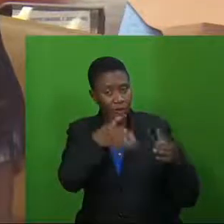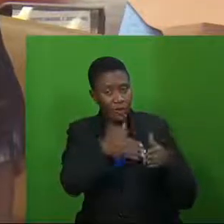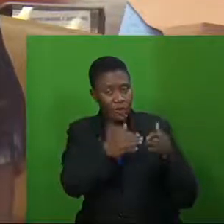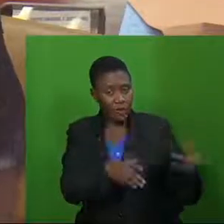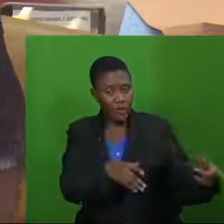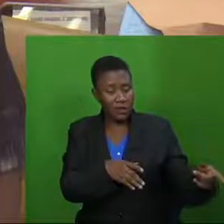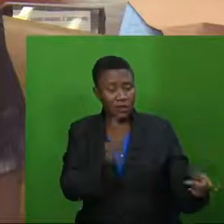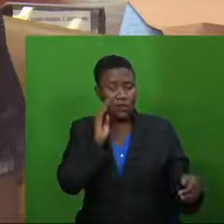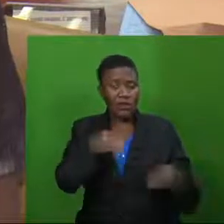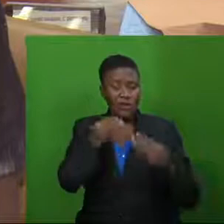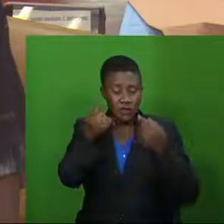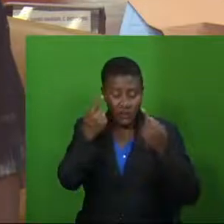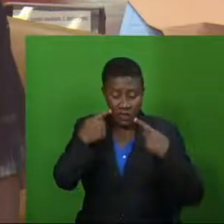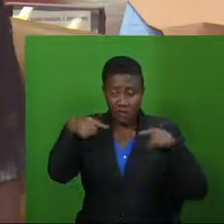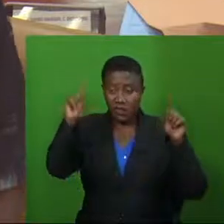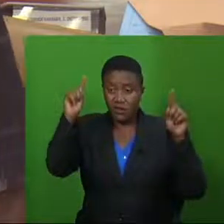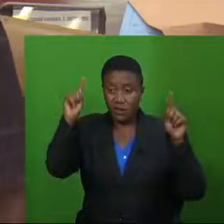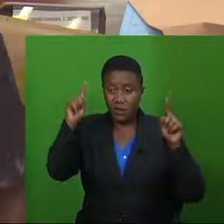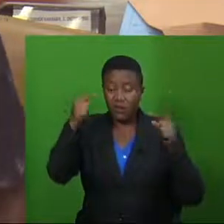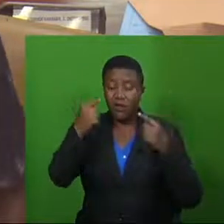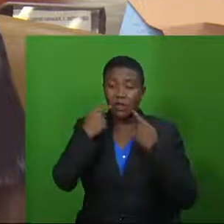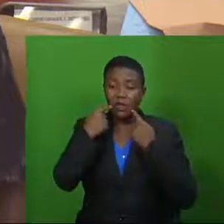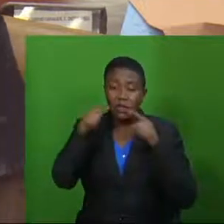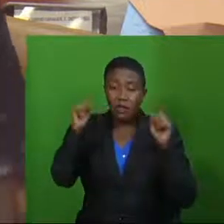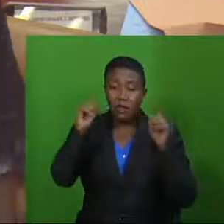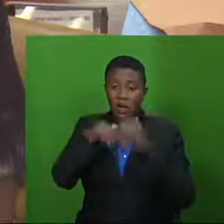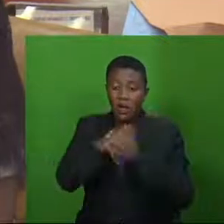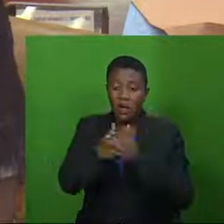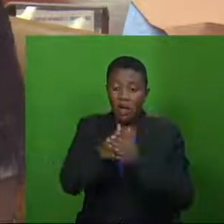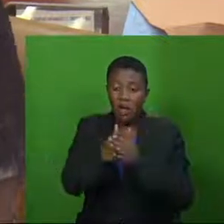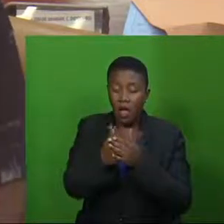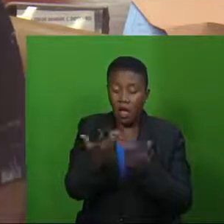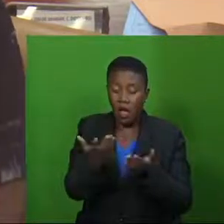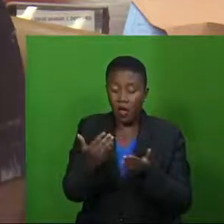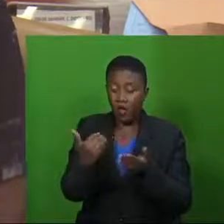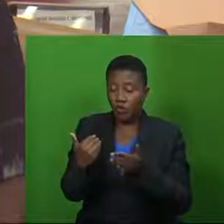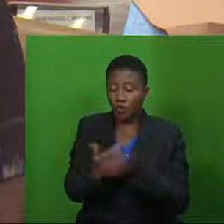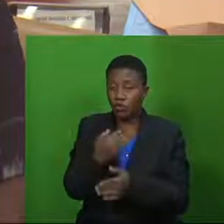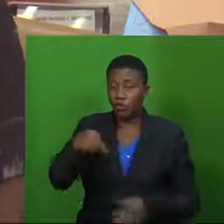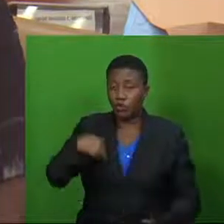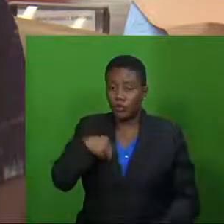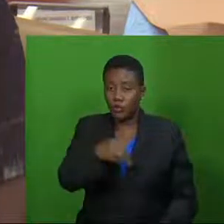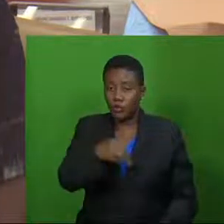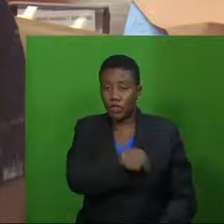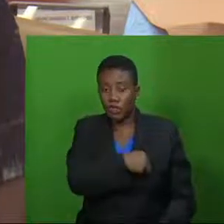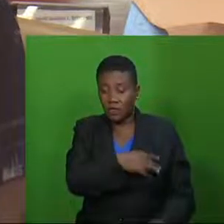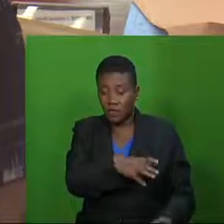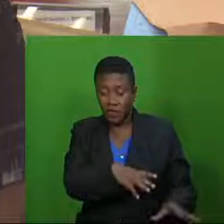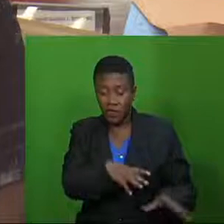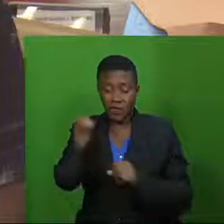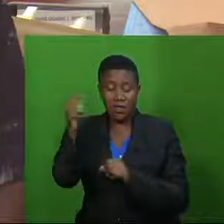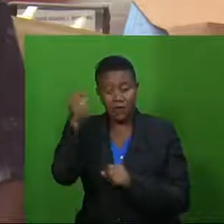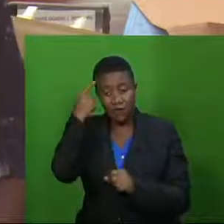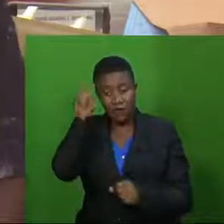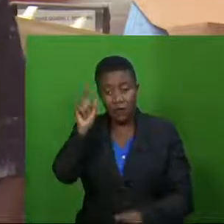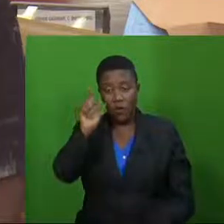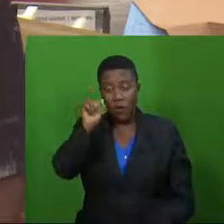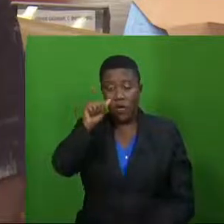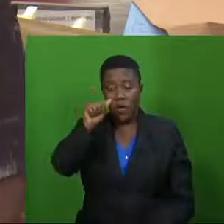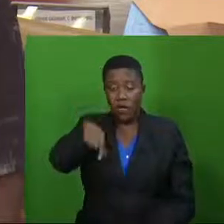some announcement about how the freshers are going to Aqua Safari and what time they should be there and all those things.